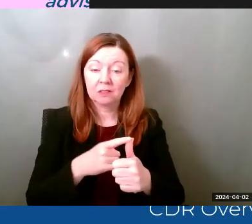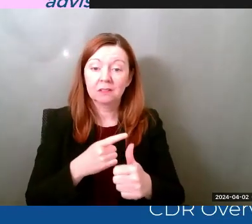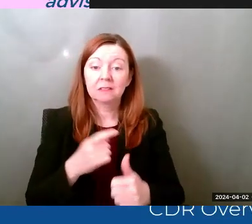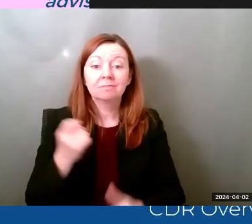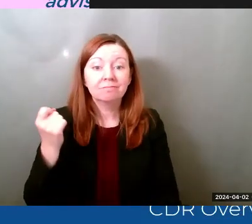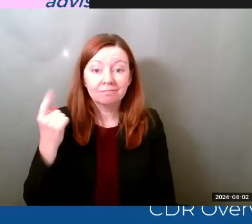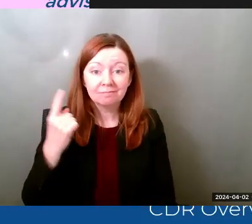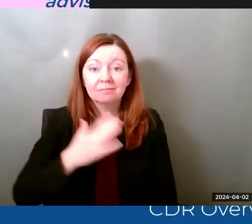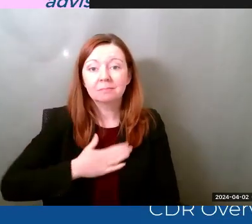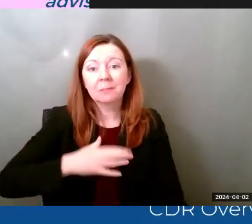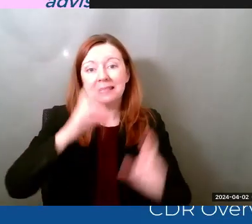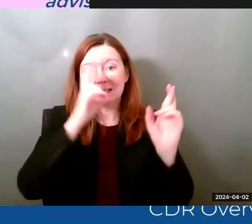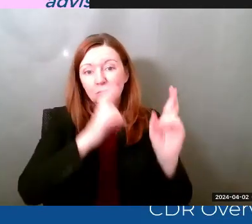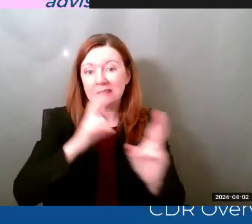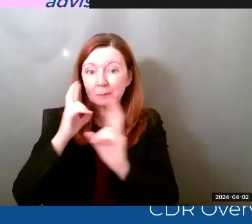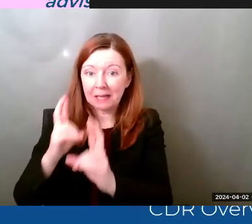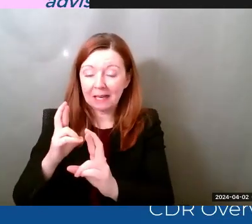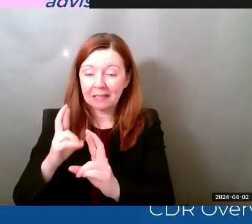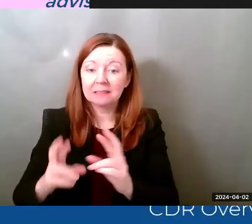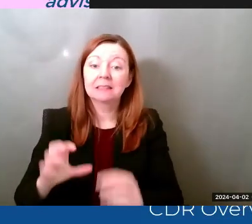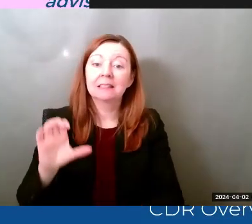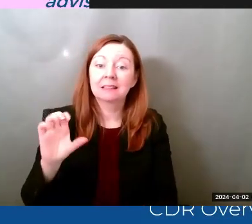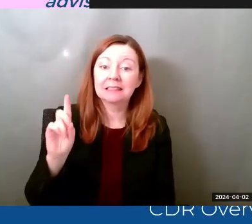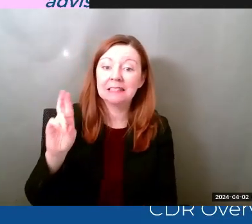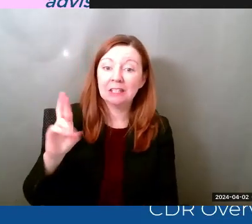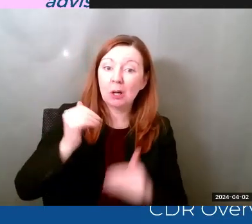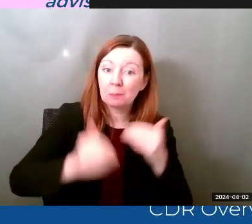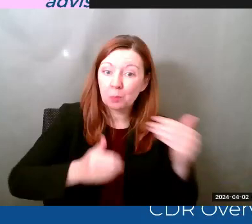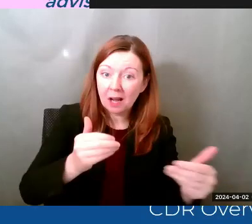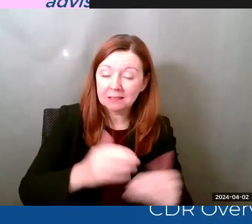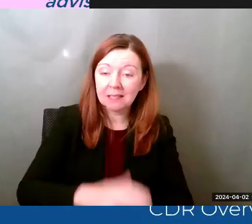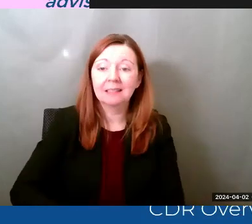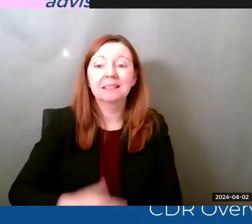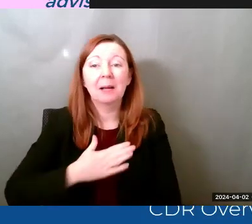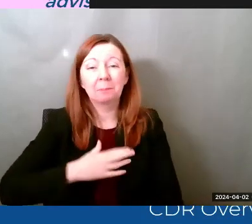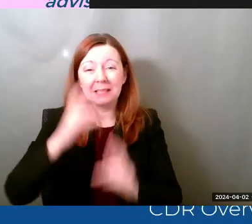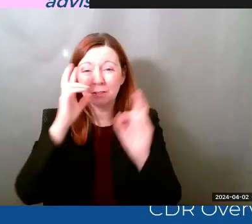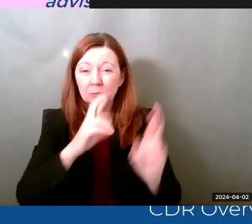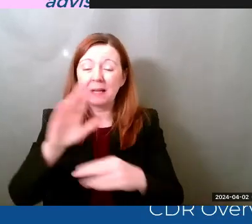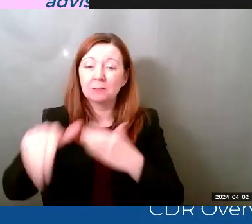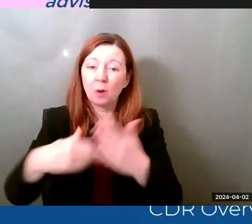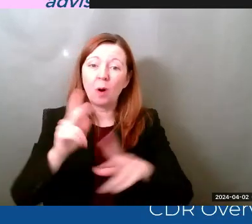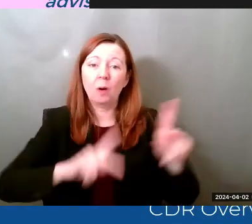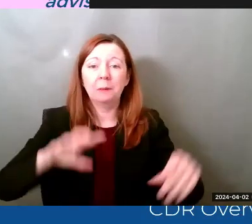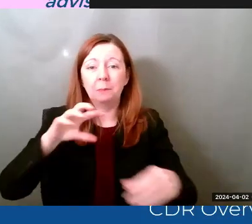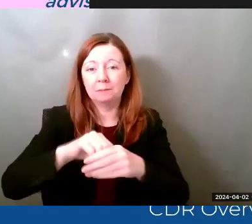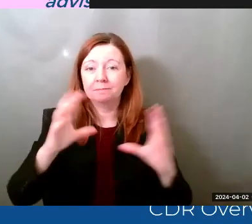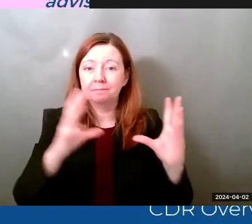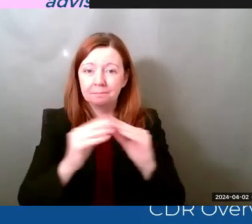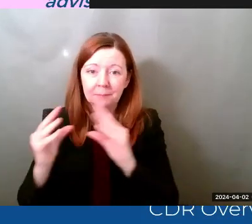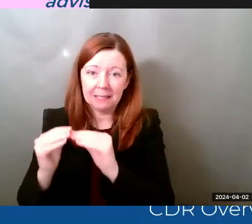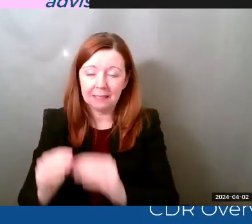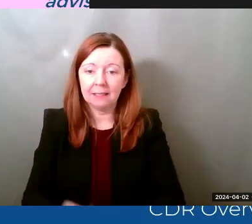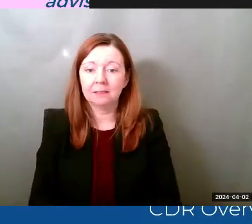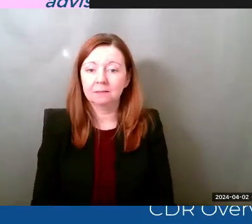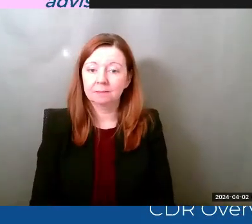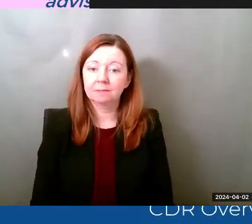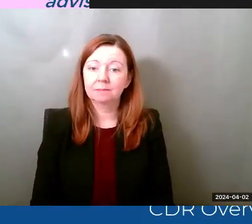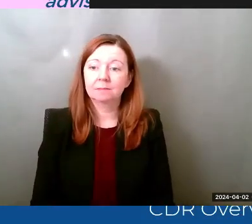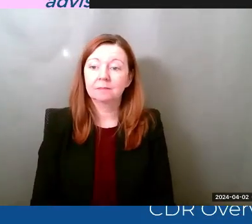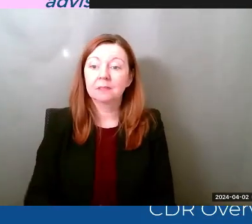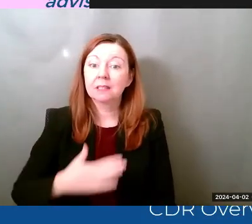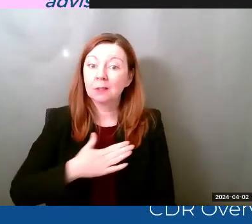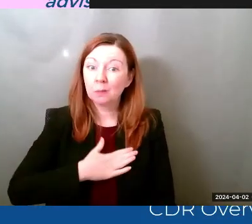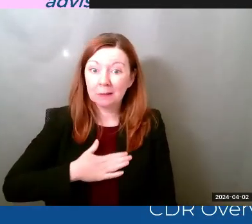please be respectful of both the CDR process and all individuals participating in this meeting. We appreciate